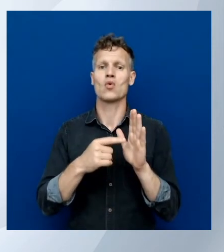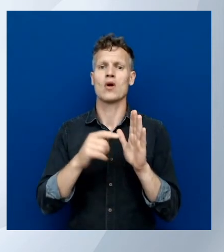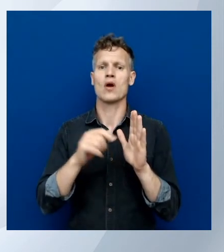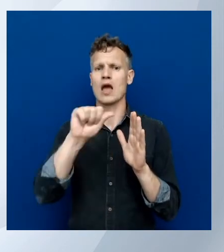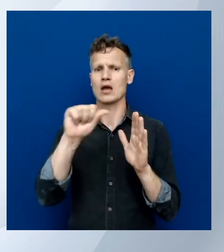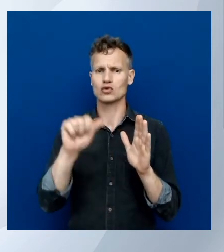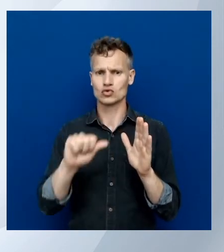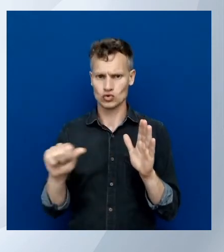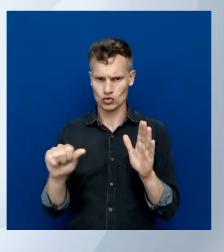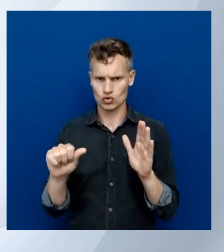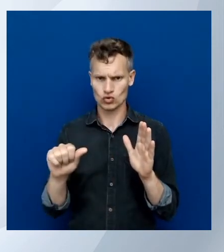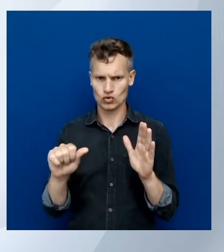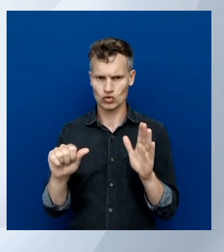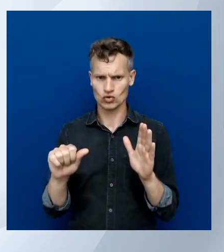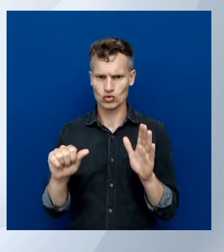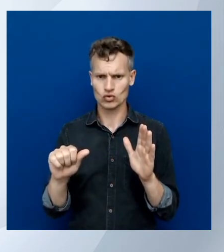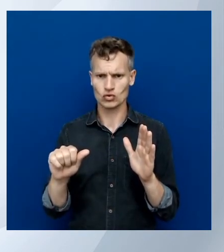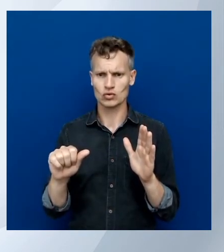Oh.